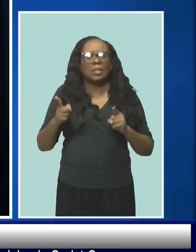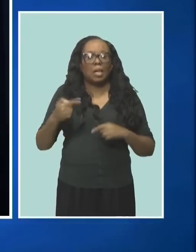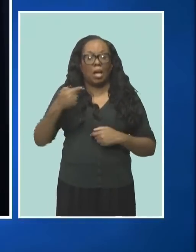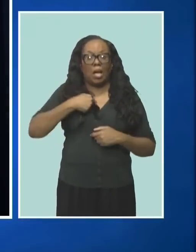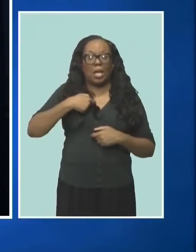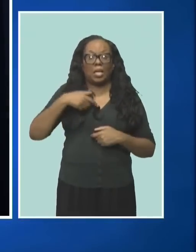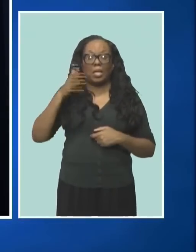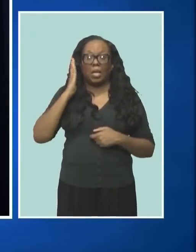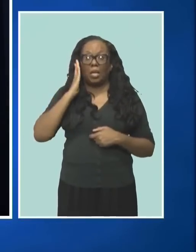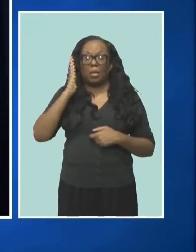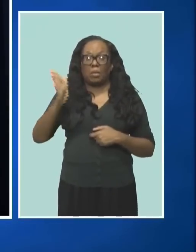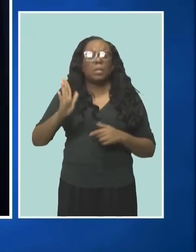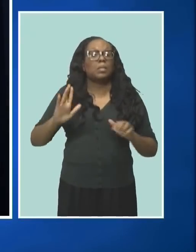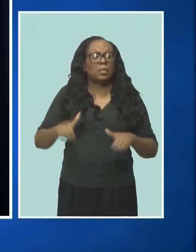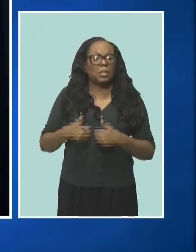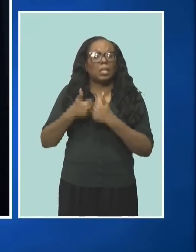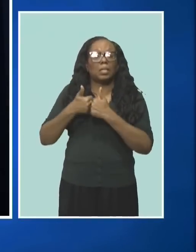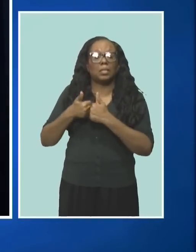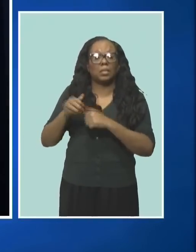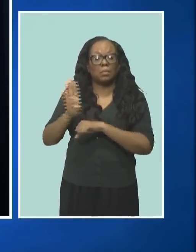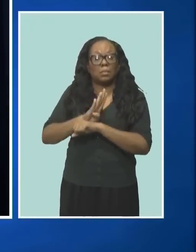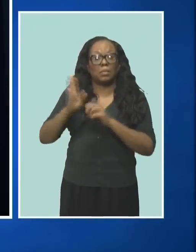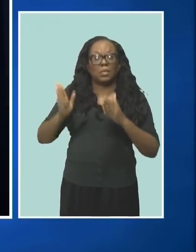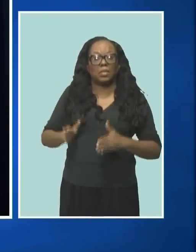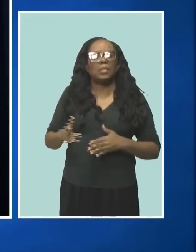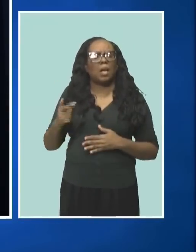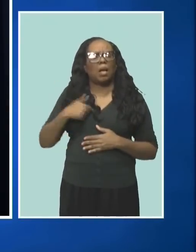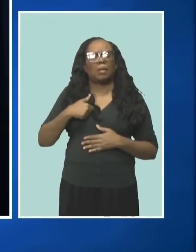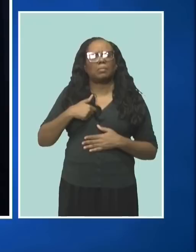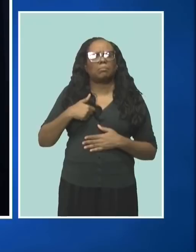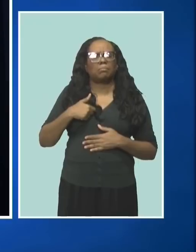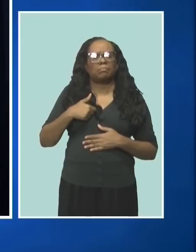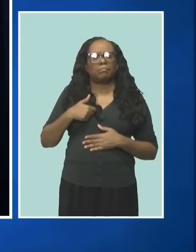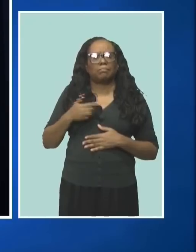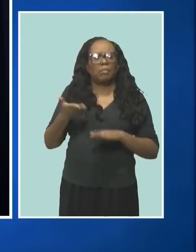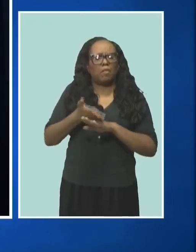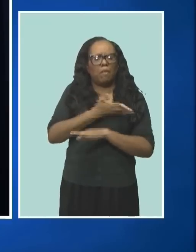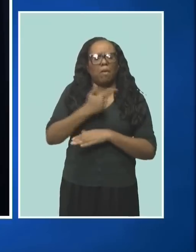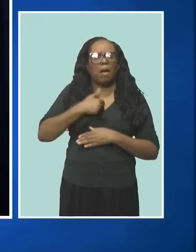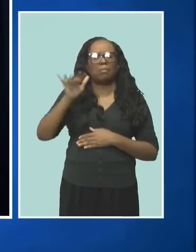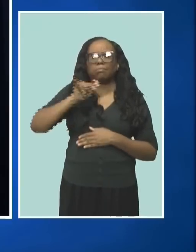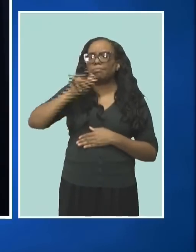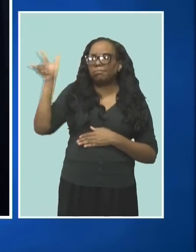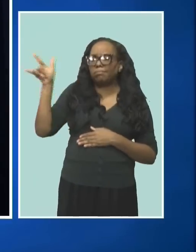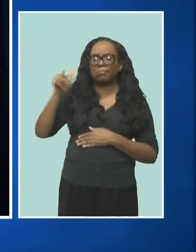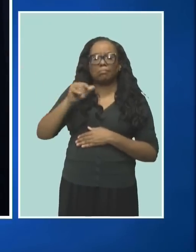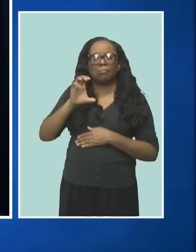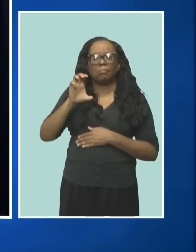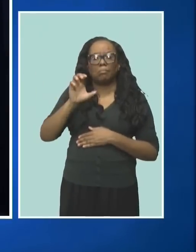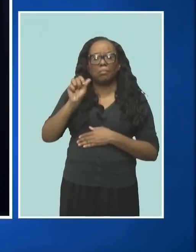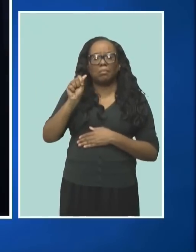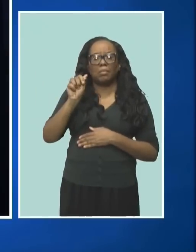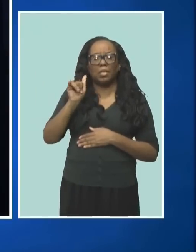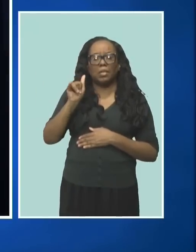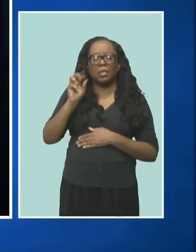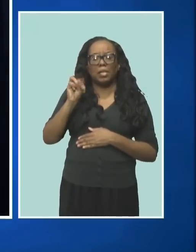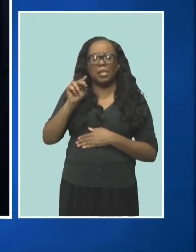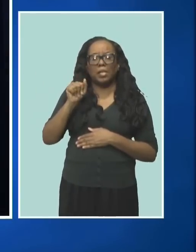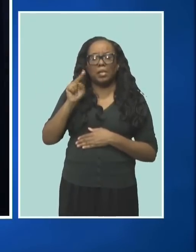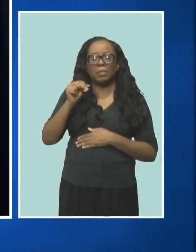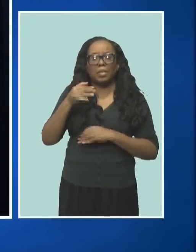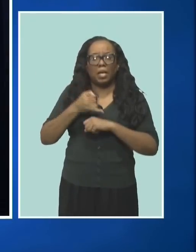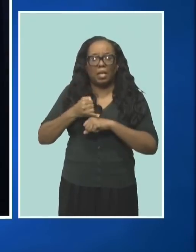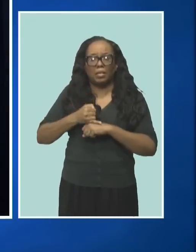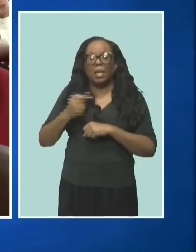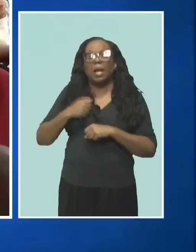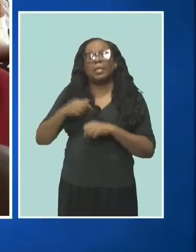But as having gone over to the Cayman Islands and, having taken over as